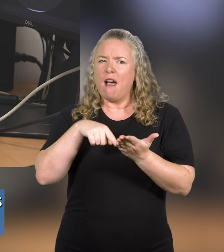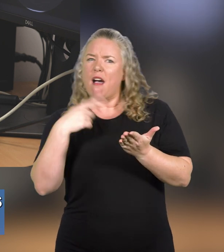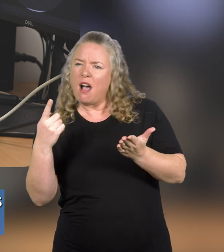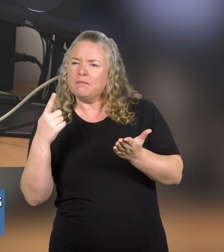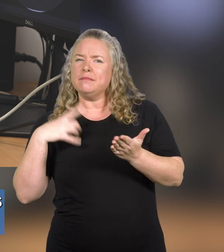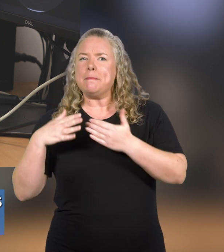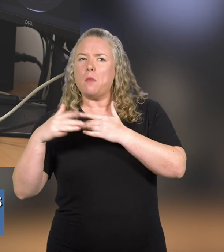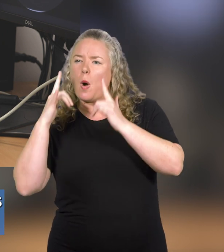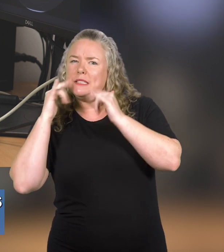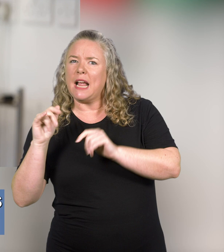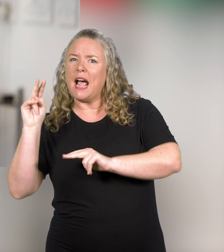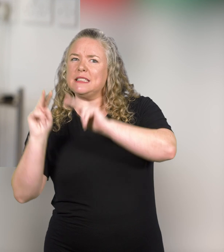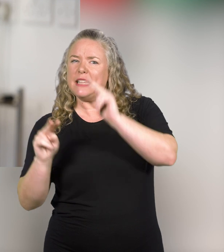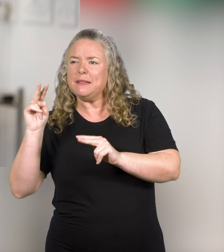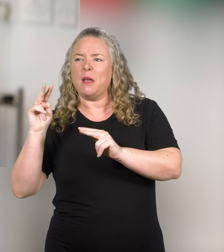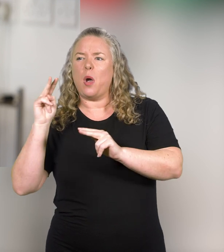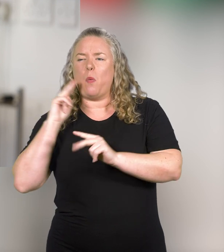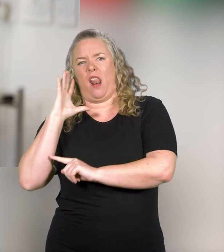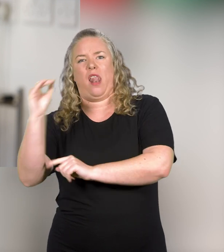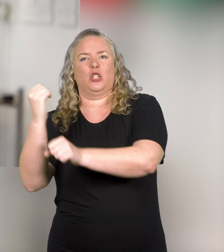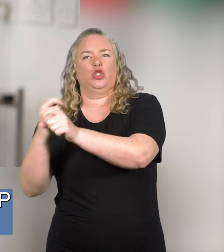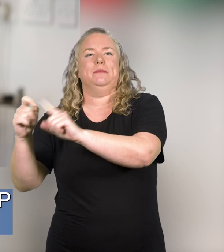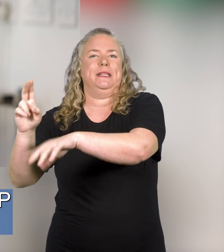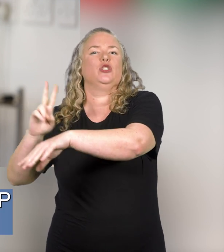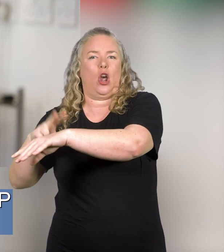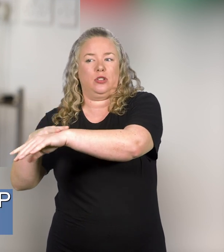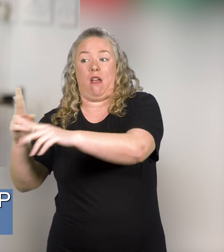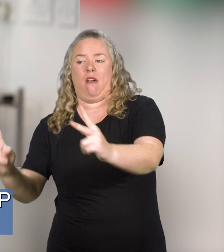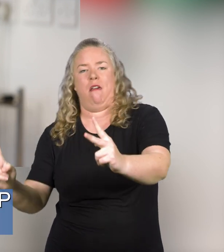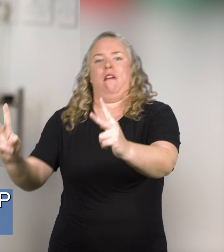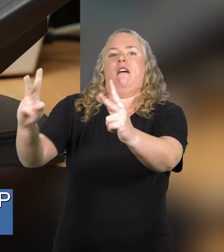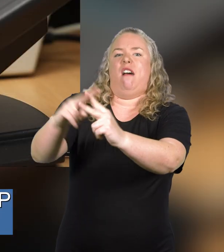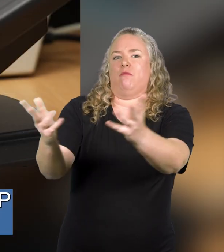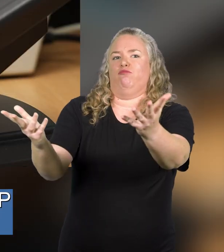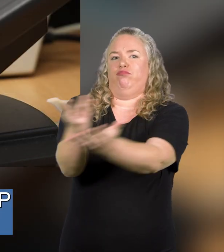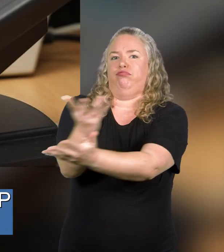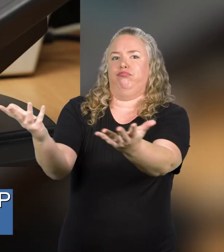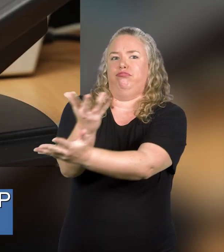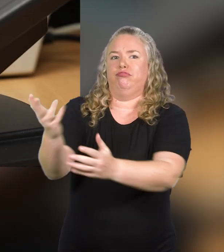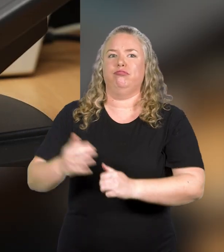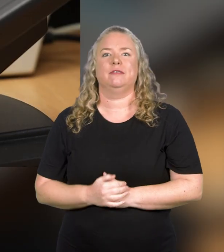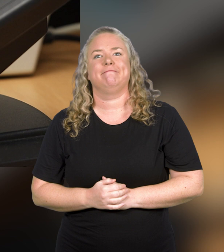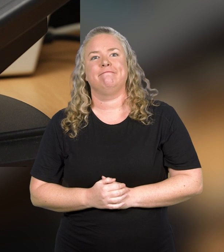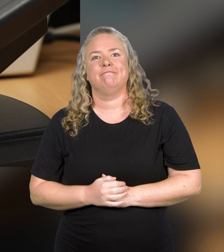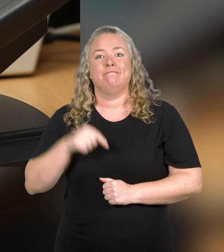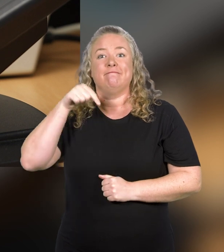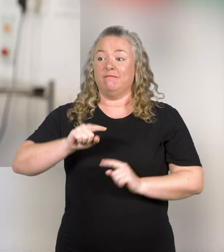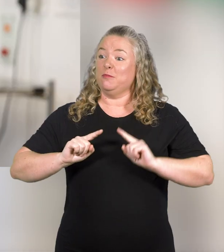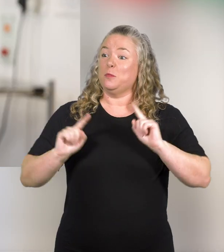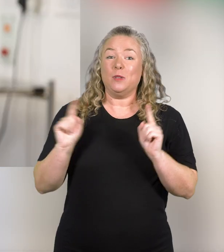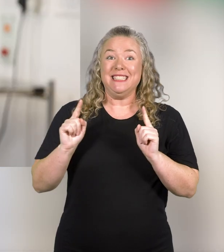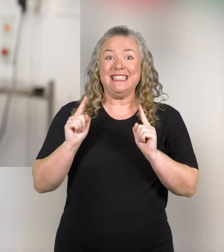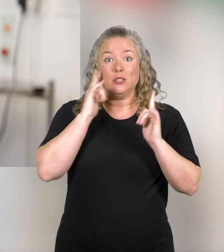suggestions for further tests or assessments that we'll send on to your GP. And so you may be contacted by your GP afterwards. The targeted